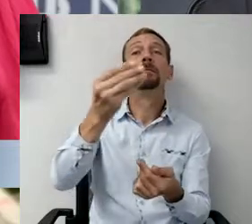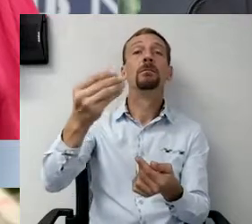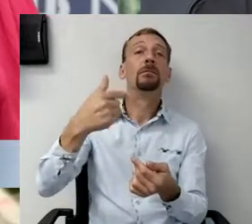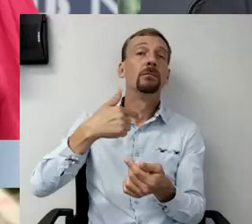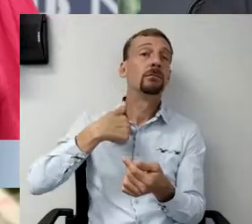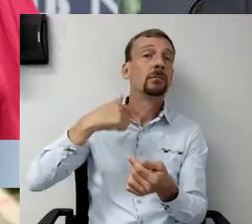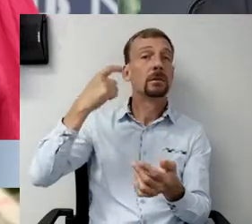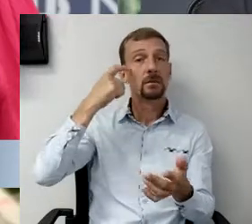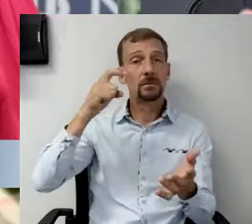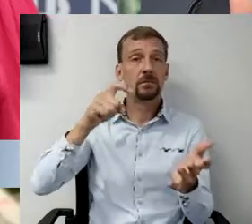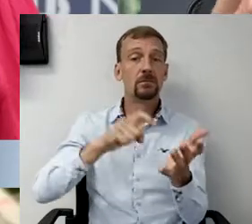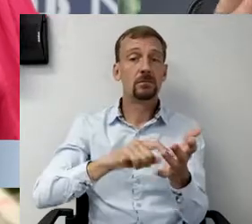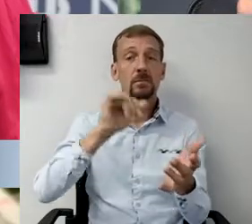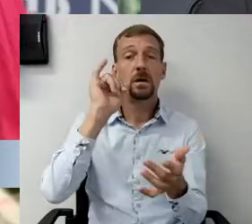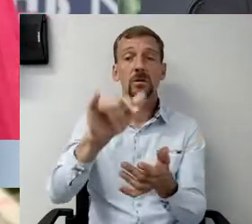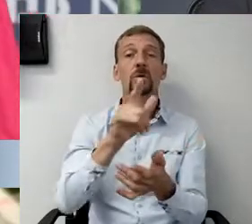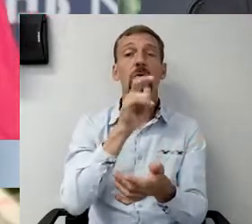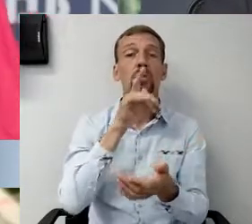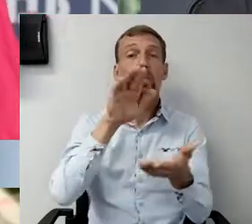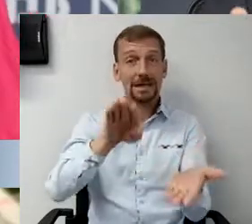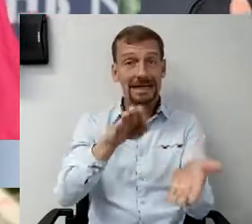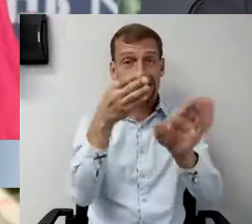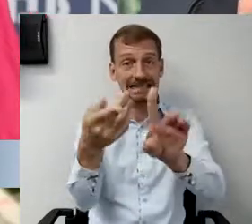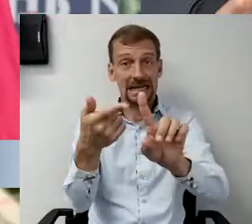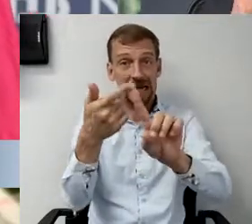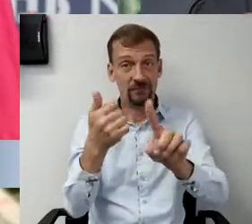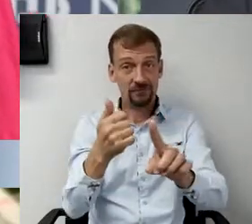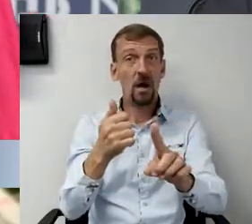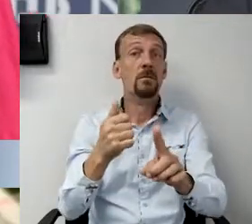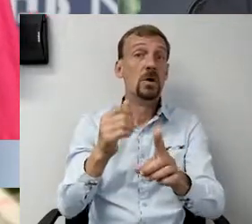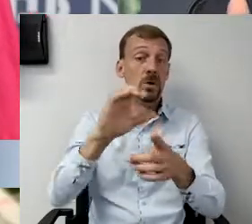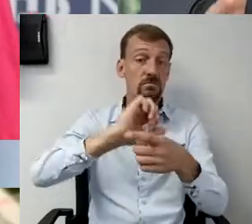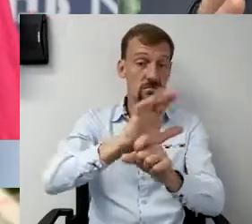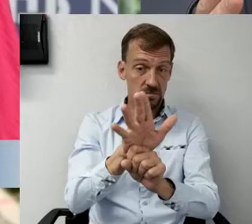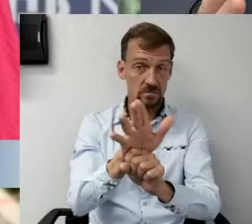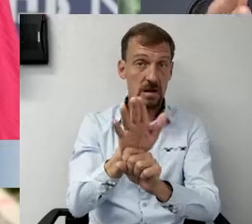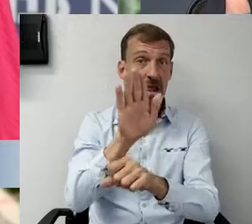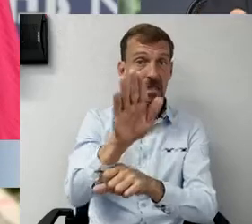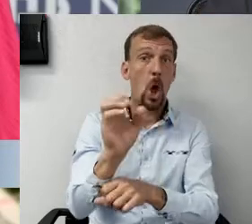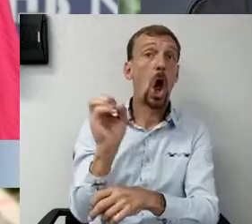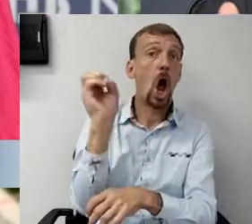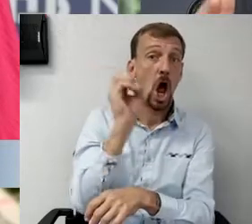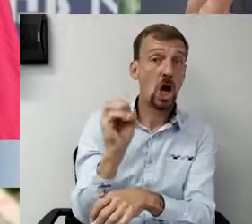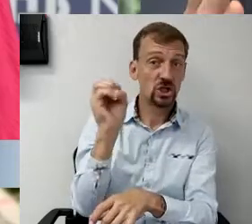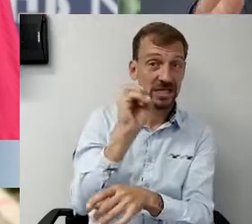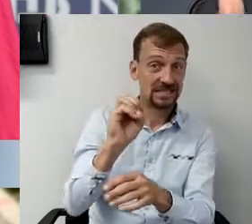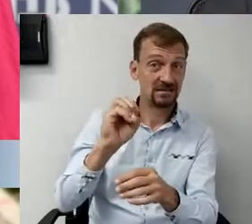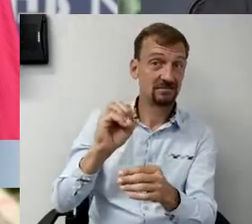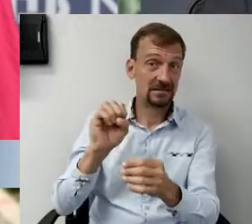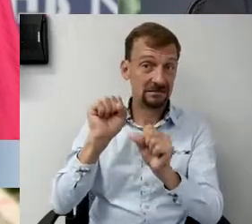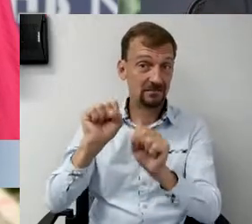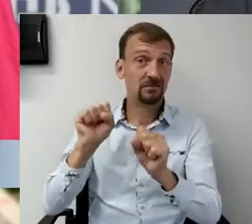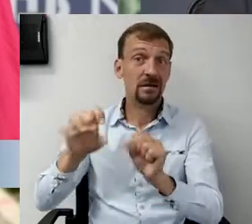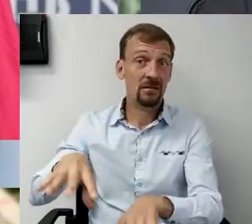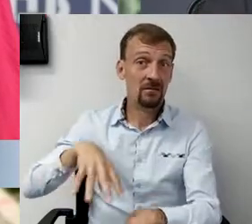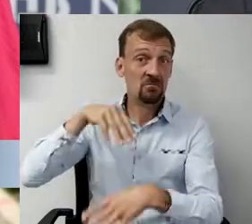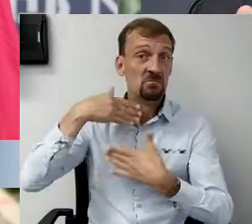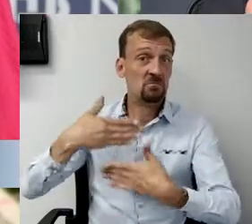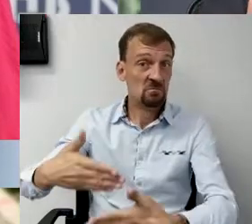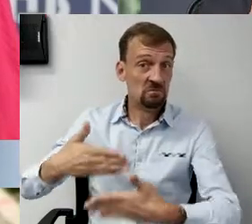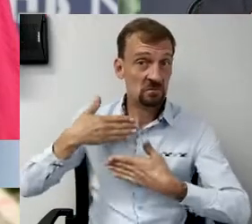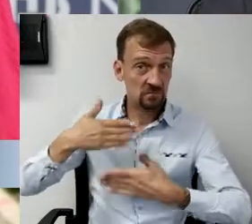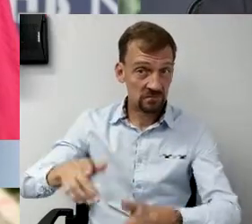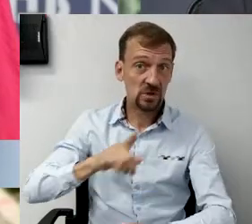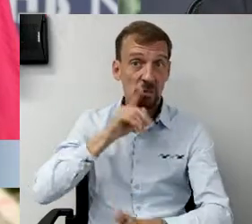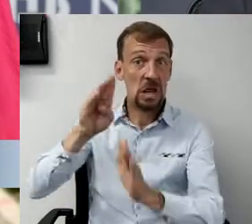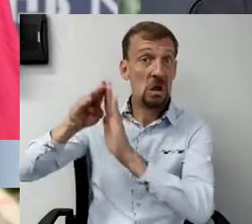die of COVID, universally their oxygen saturation levels have been plummeting as they deteriorate.